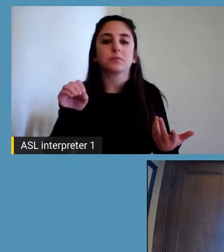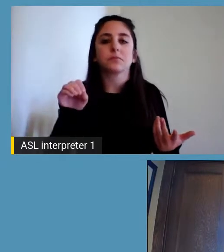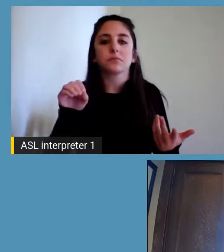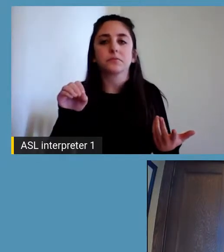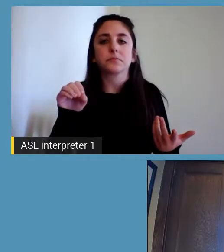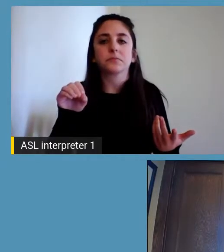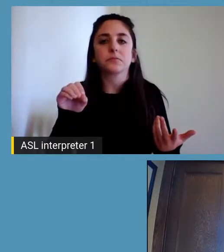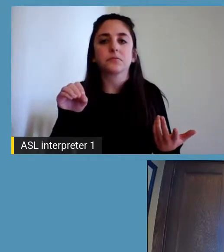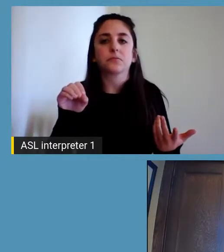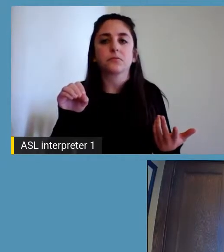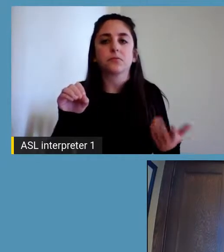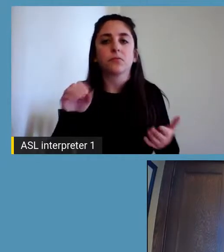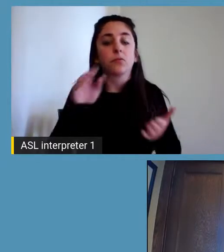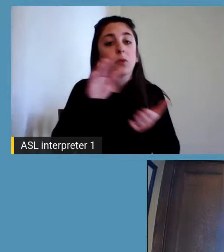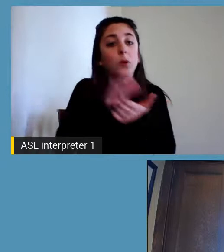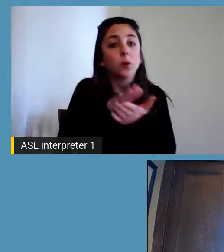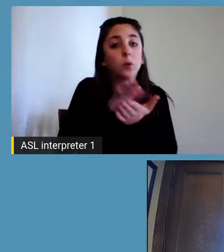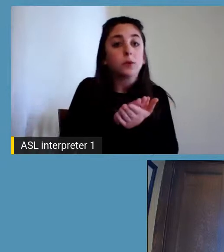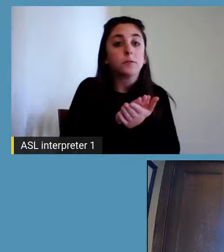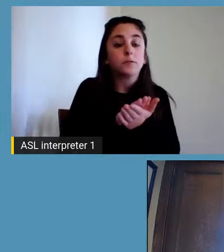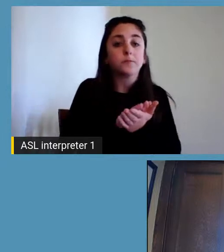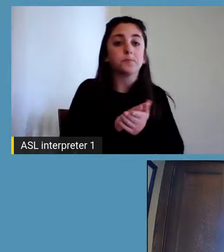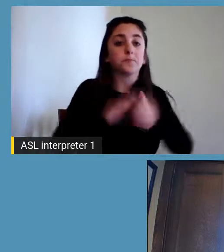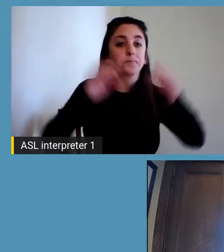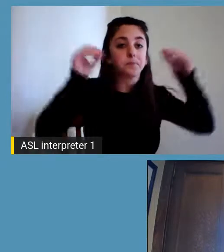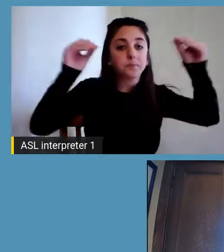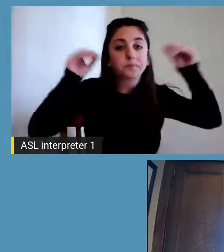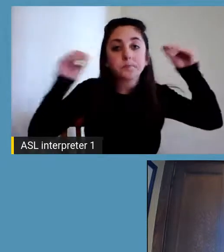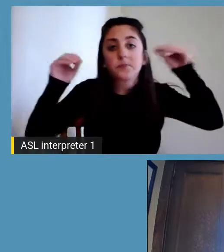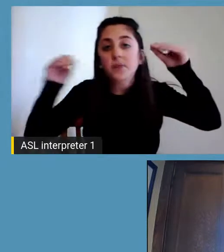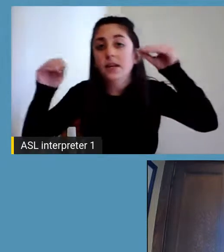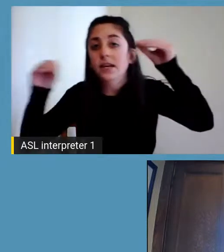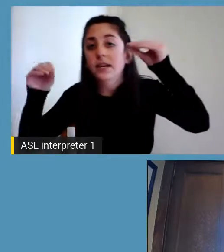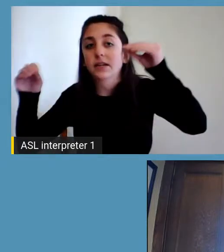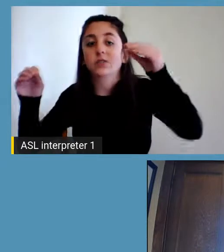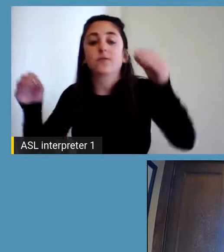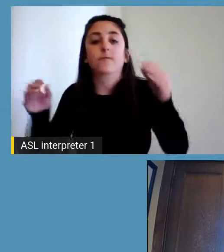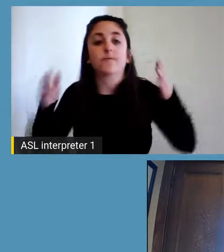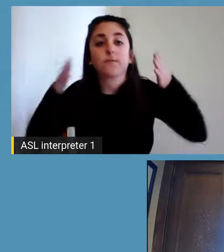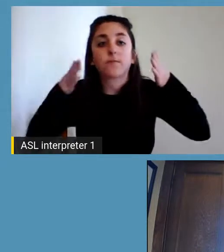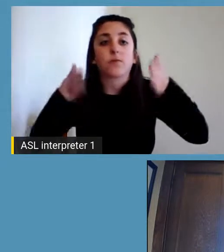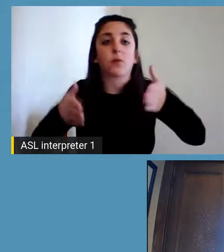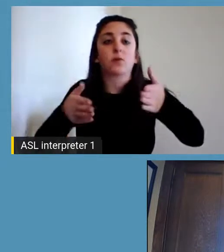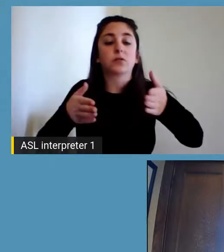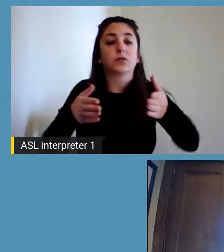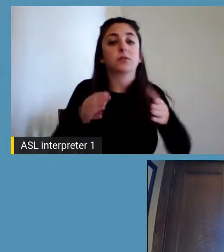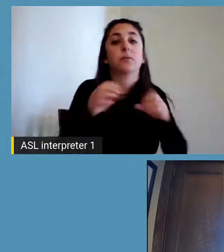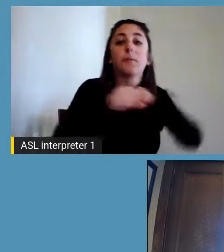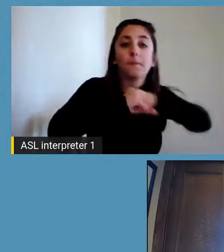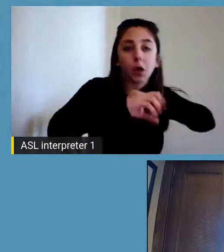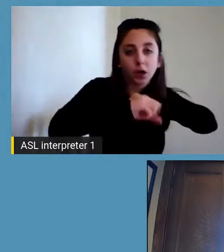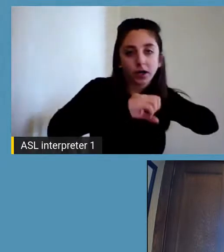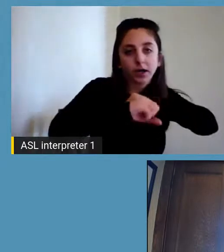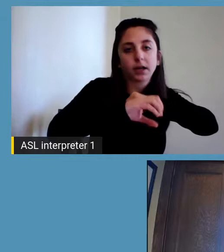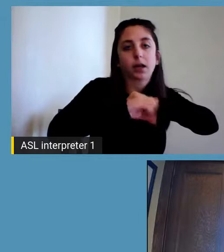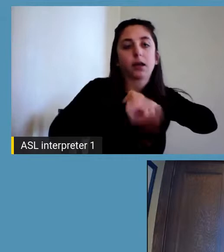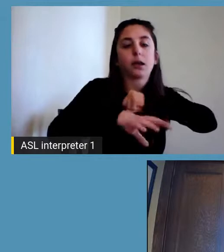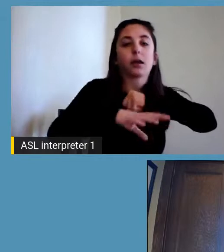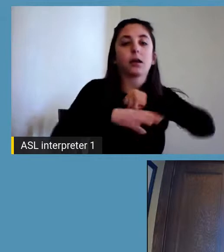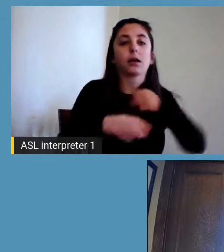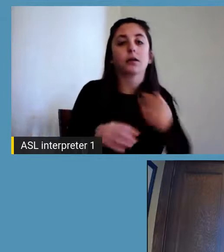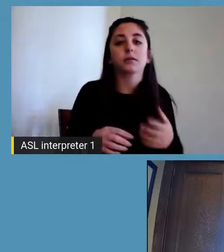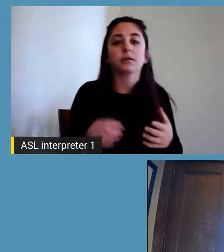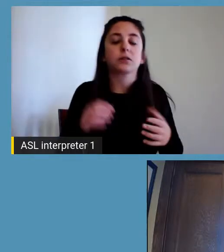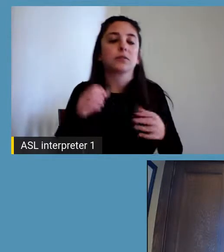the schools keep sort of teaching the science of the apparel industry, such as marketing, etc., but not the science of